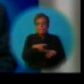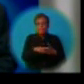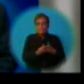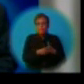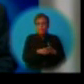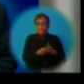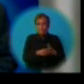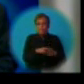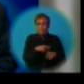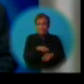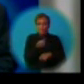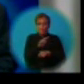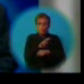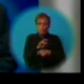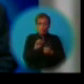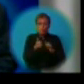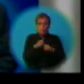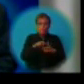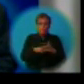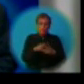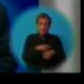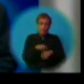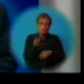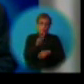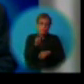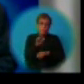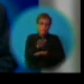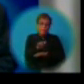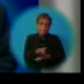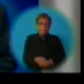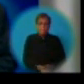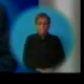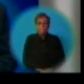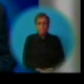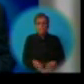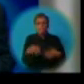overall Midsummer Creole Classics race there is 2 p.m. Well, that's it for sports.